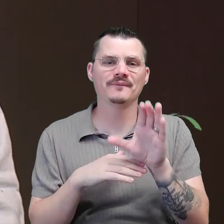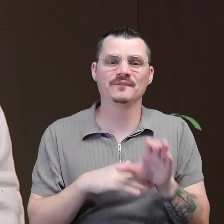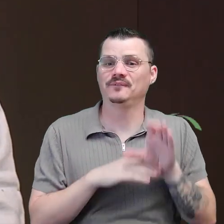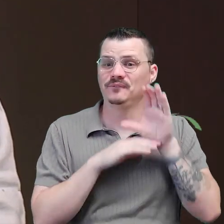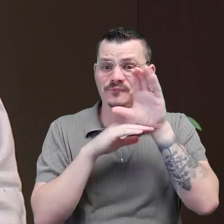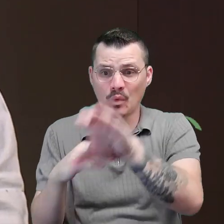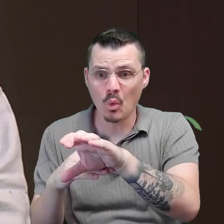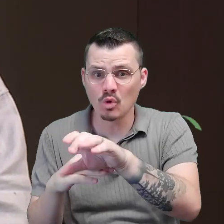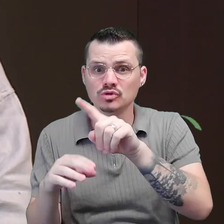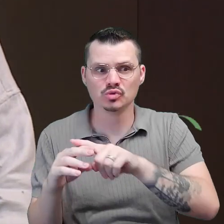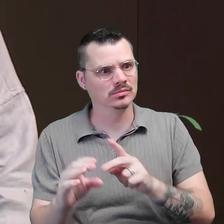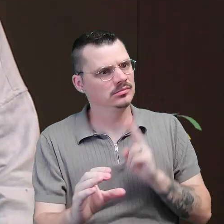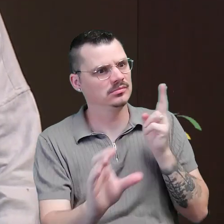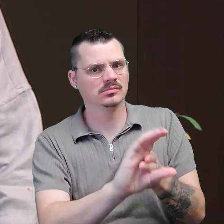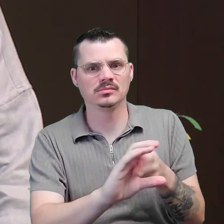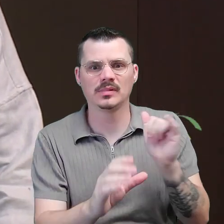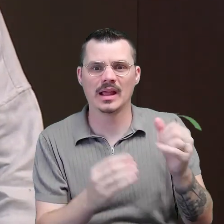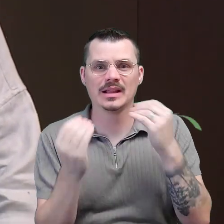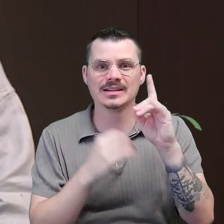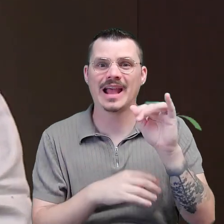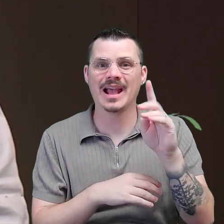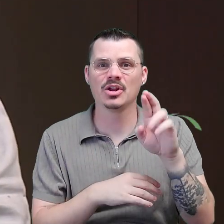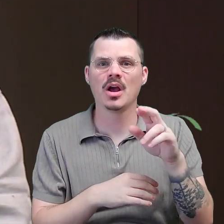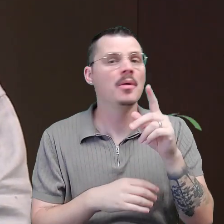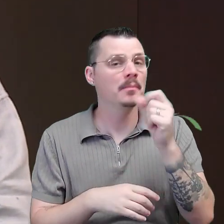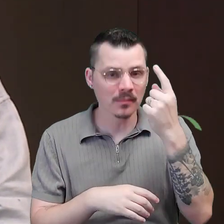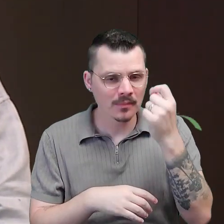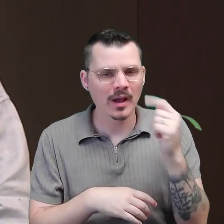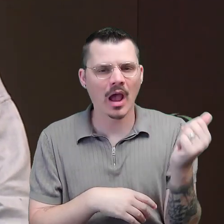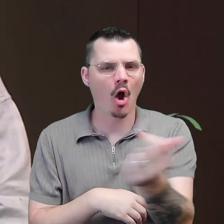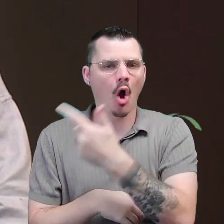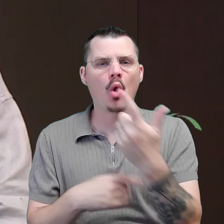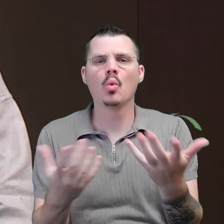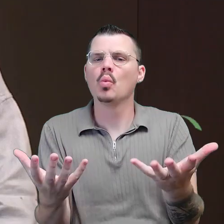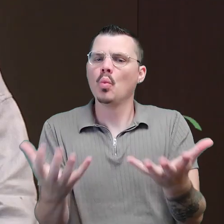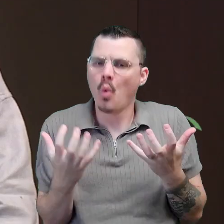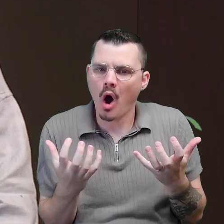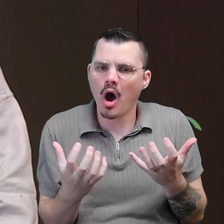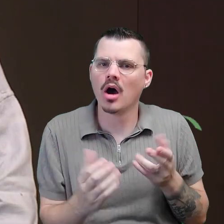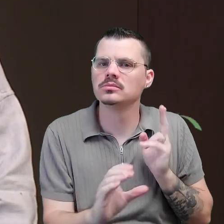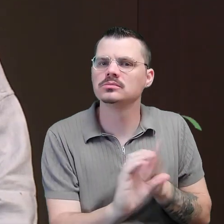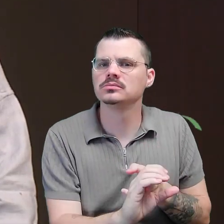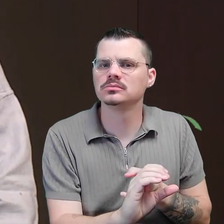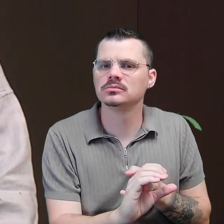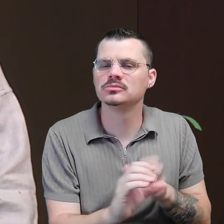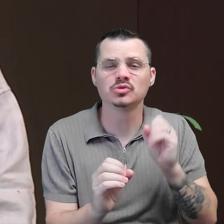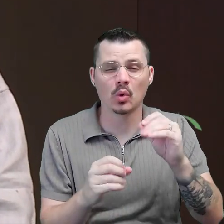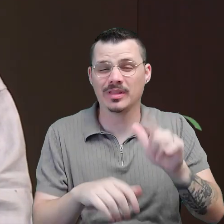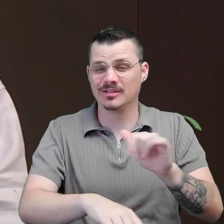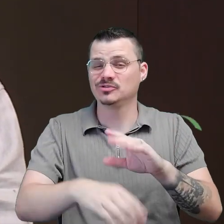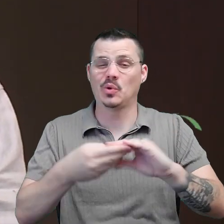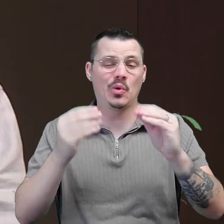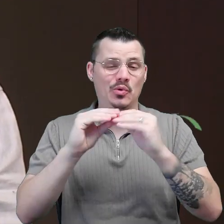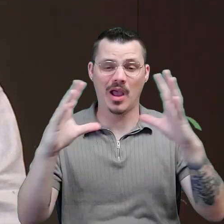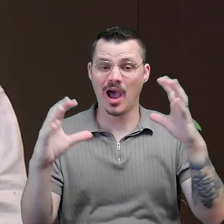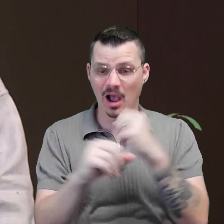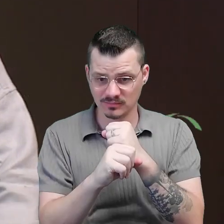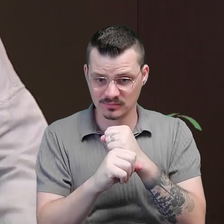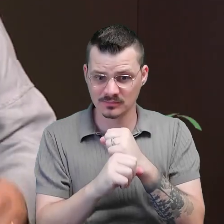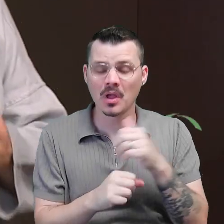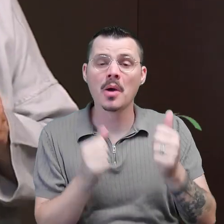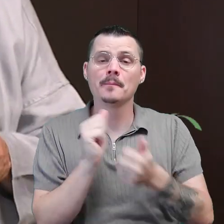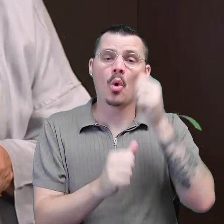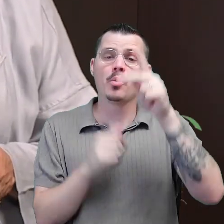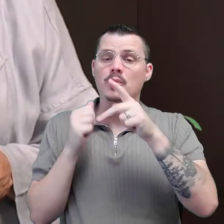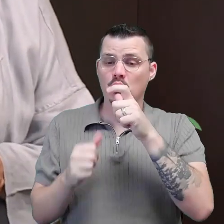forced to participate in Ma's Diner. Everybody wanted to. So, long story short, most